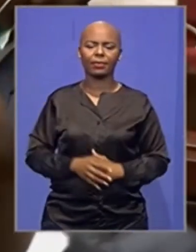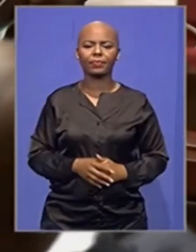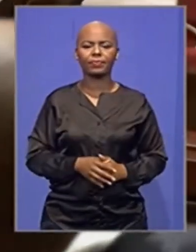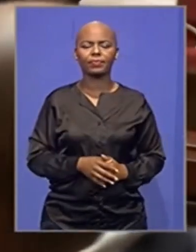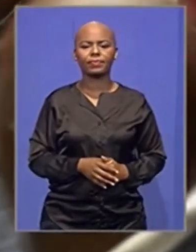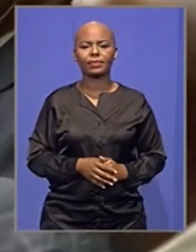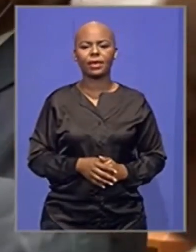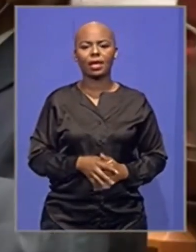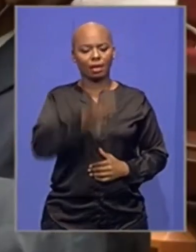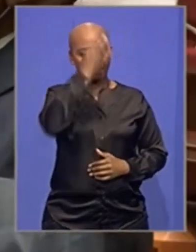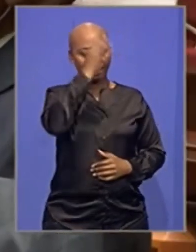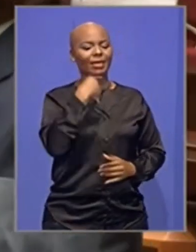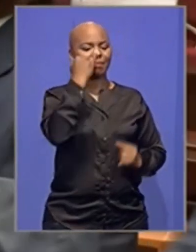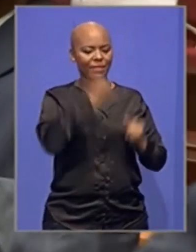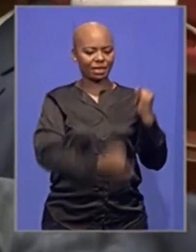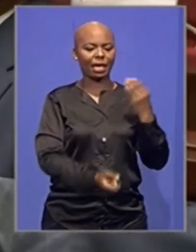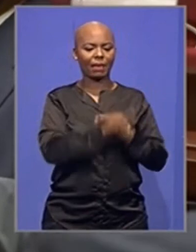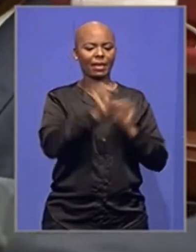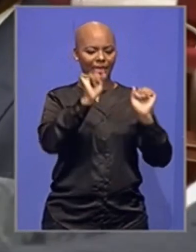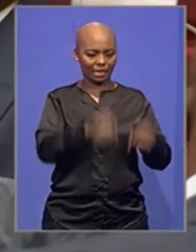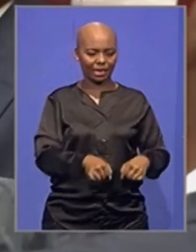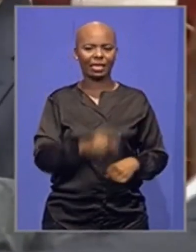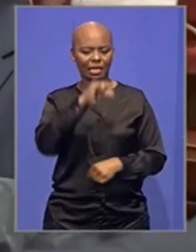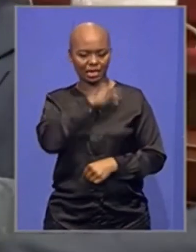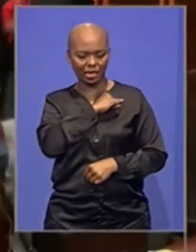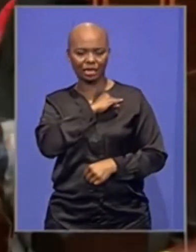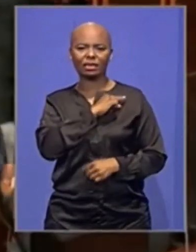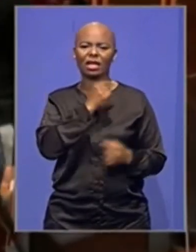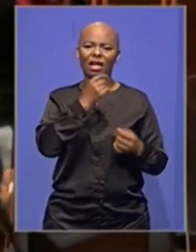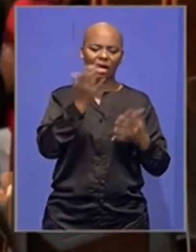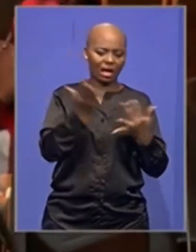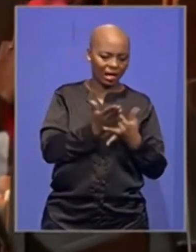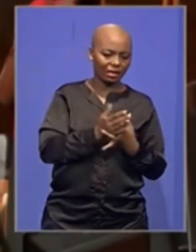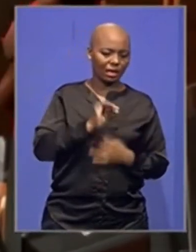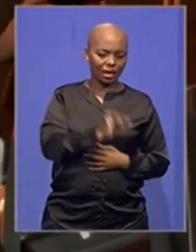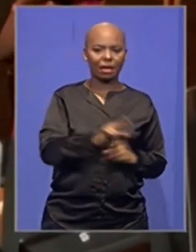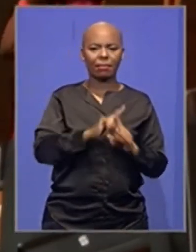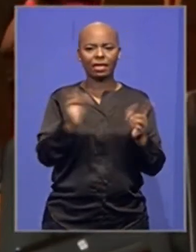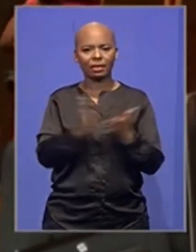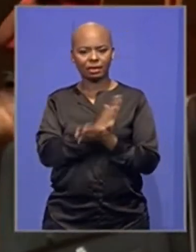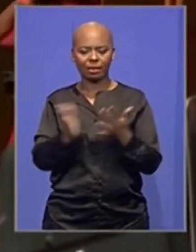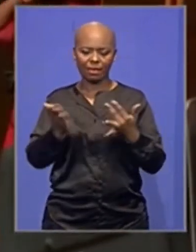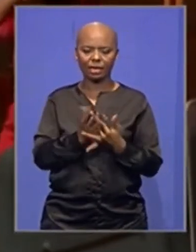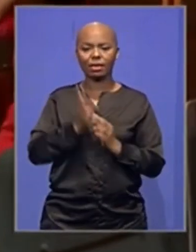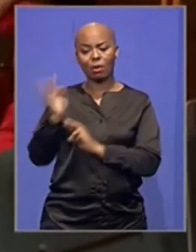diphoso ho ahloleng ha Zuma, ho ntse ho na le dinyewe tseo a lokelang ho di arabela.